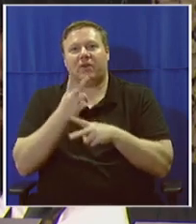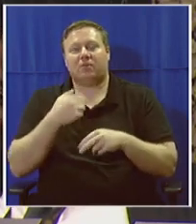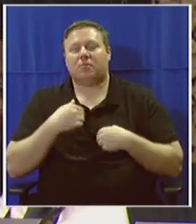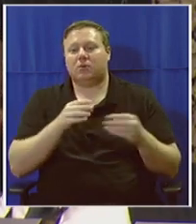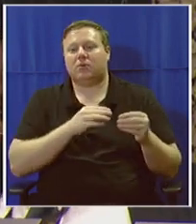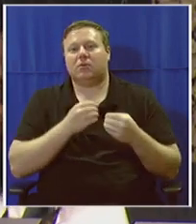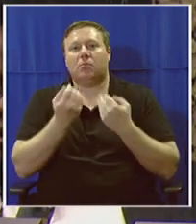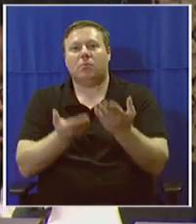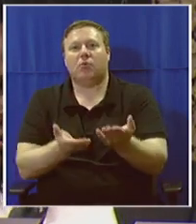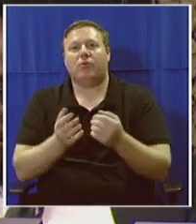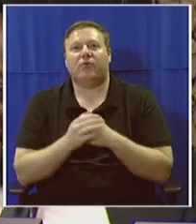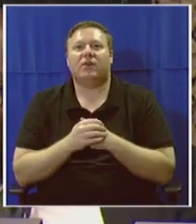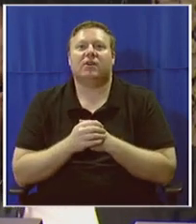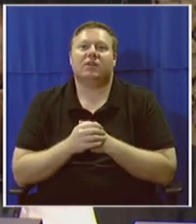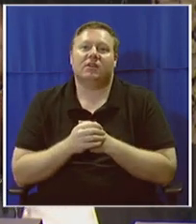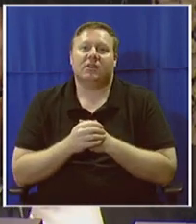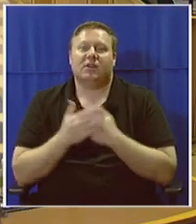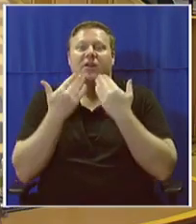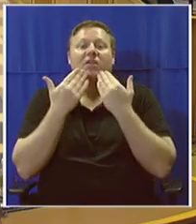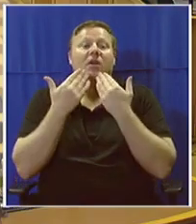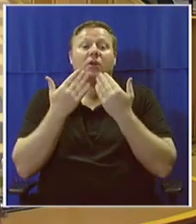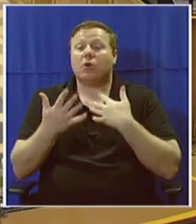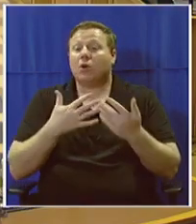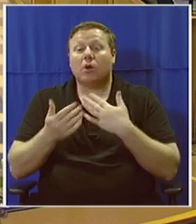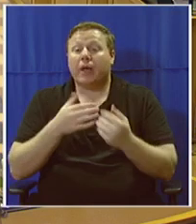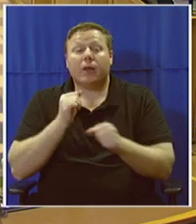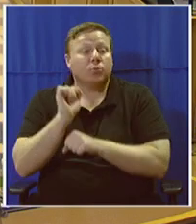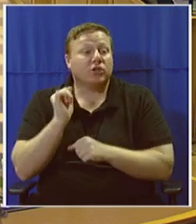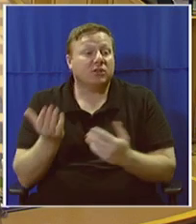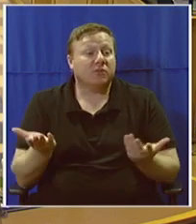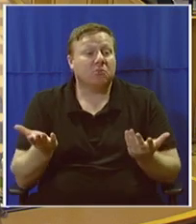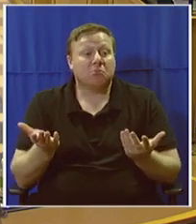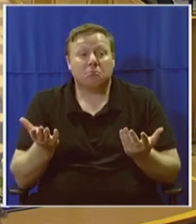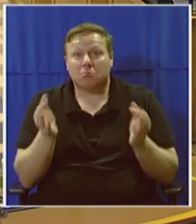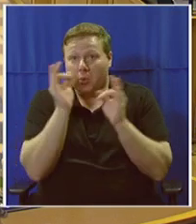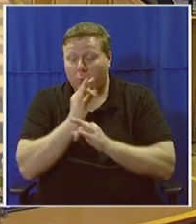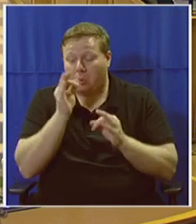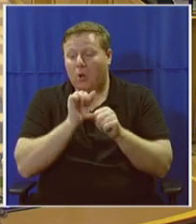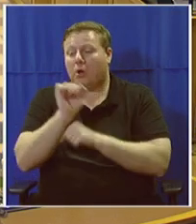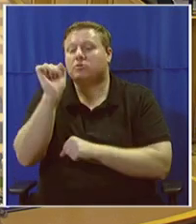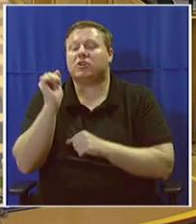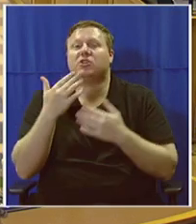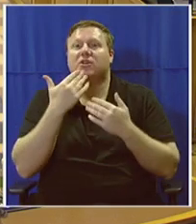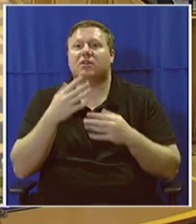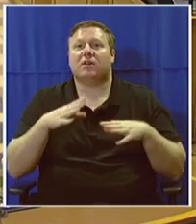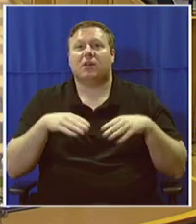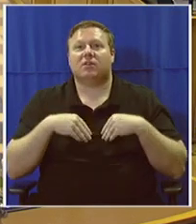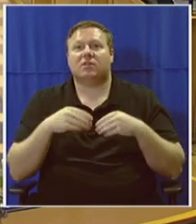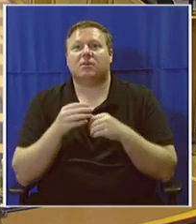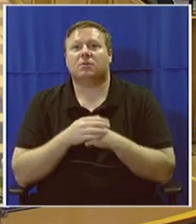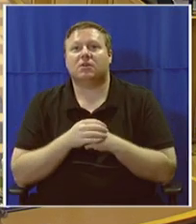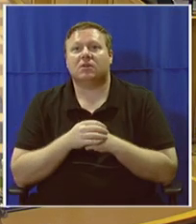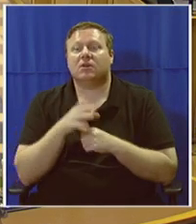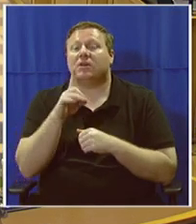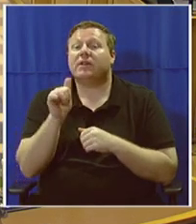move. Thank you. Are there any objections to the motion? No objections agreed to.